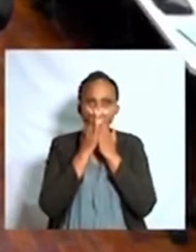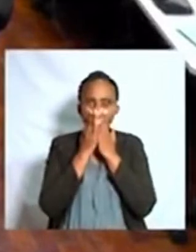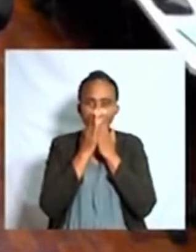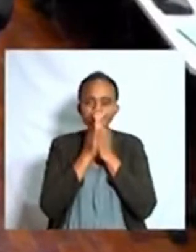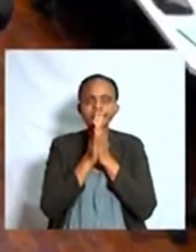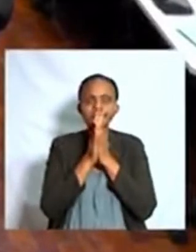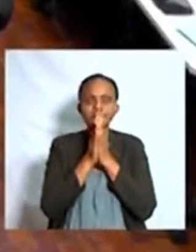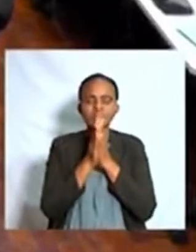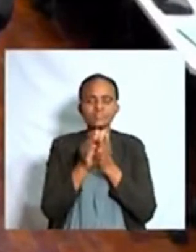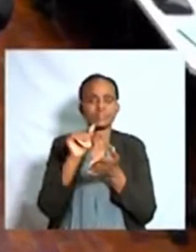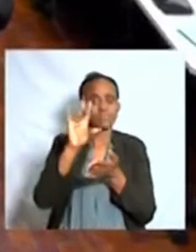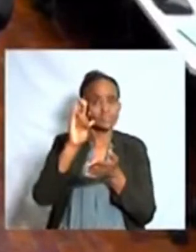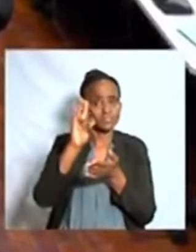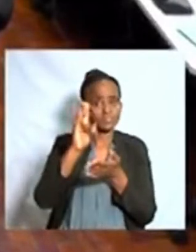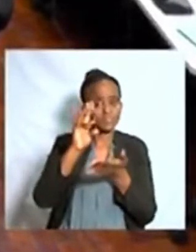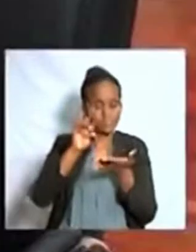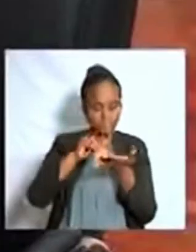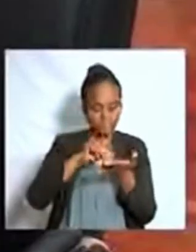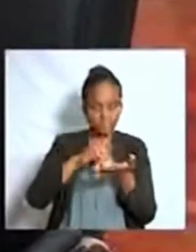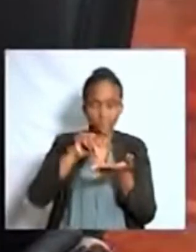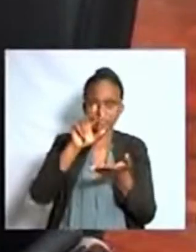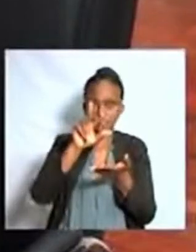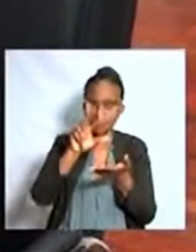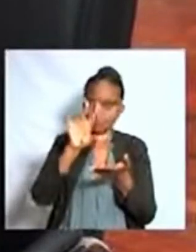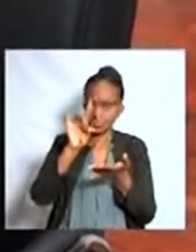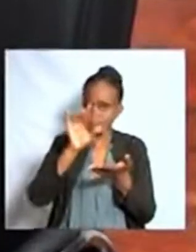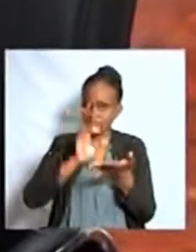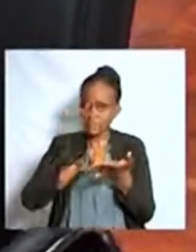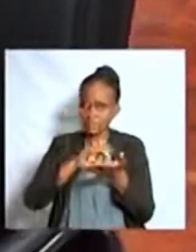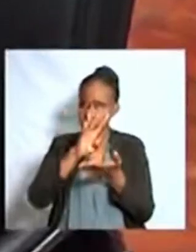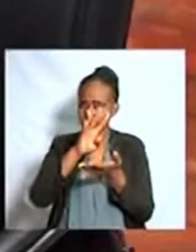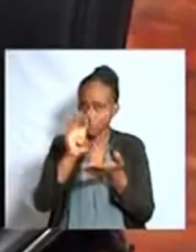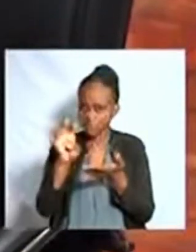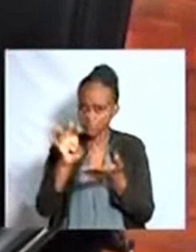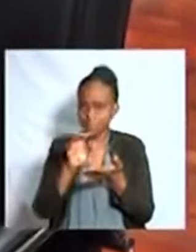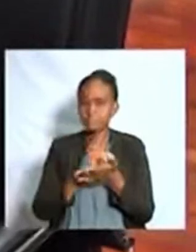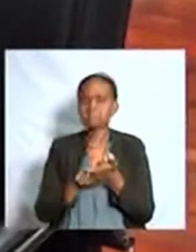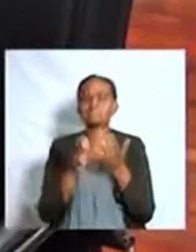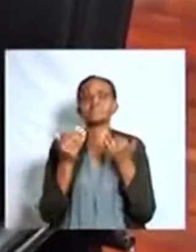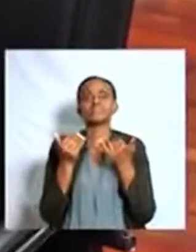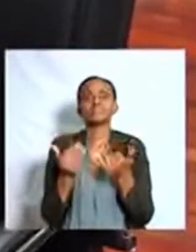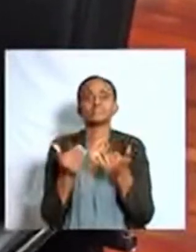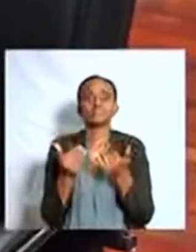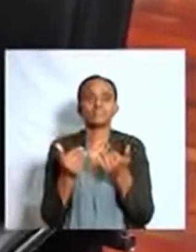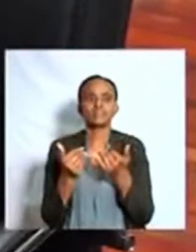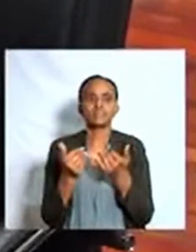and the 38,400. Okay? Now,